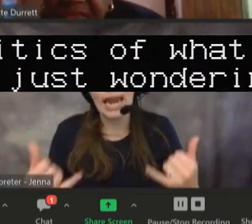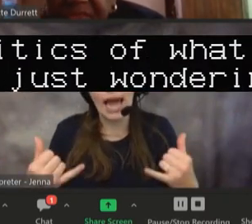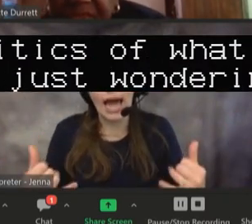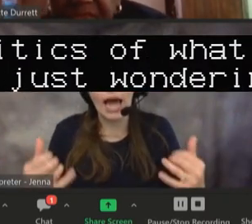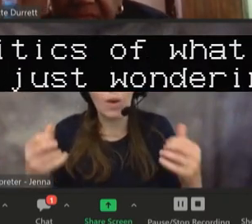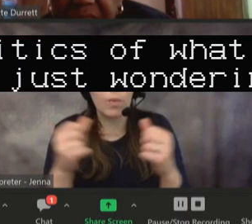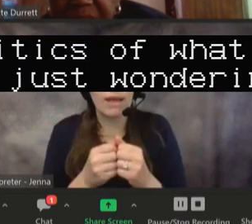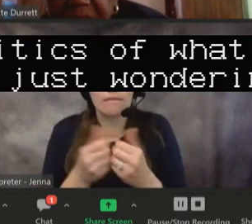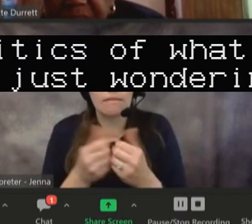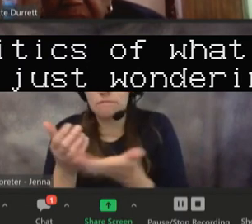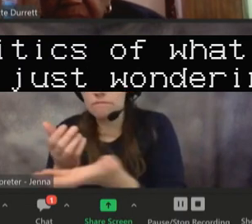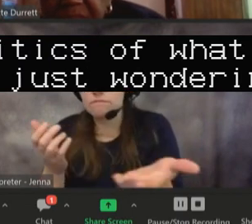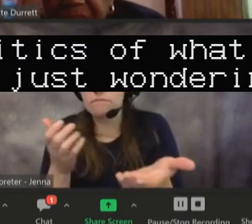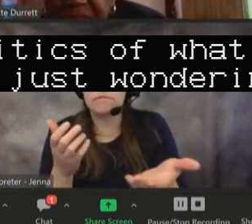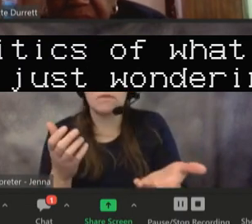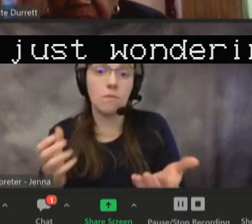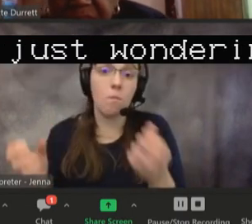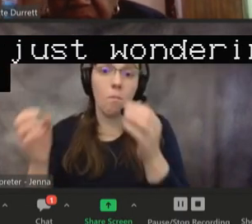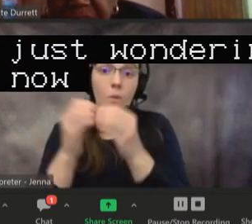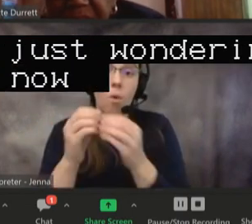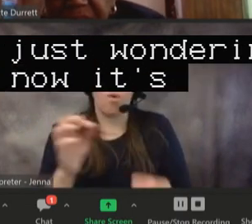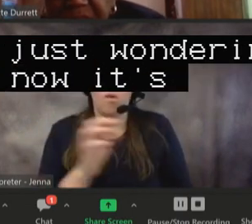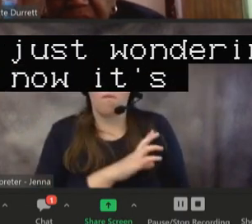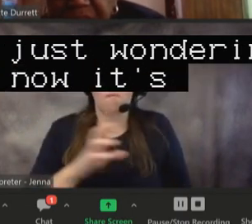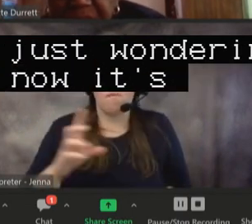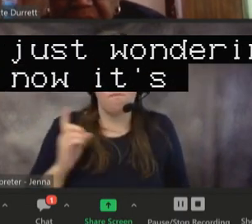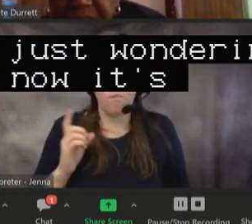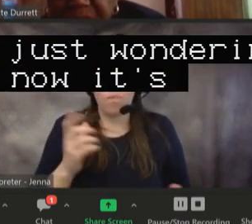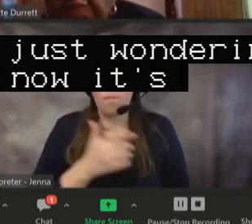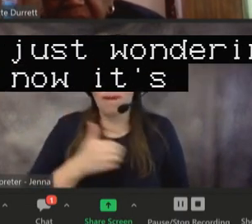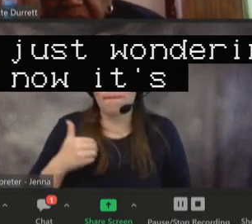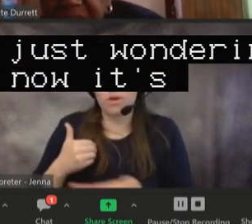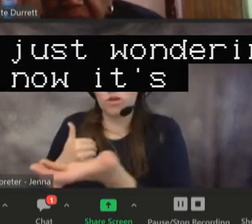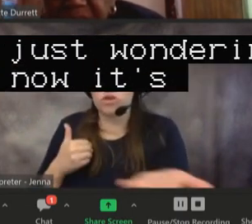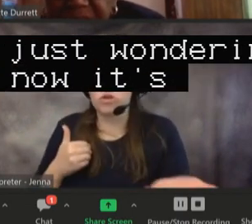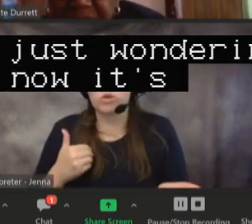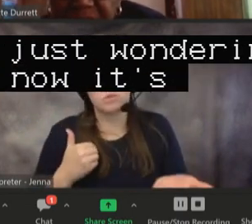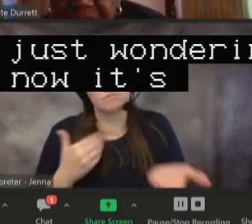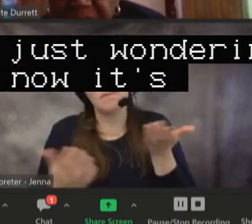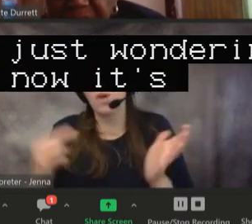additional board members or a second look on all of our parts,